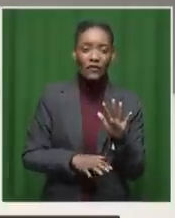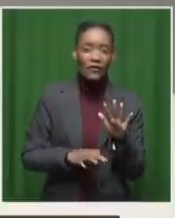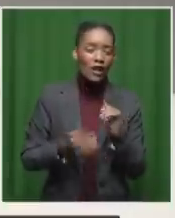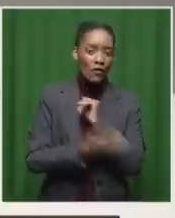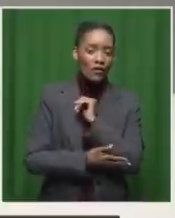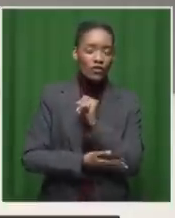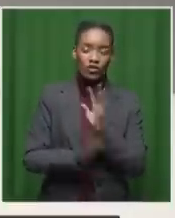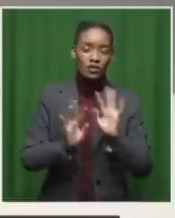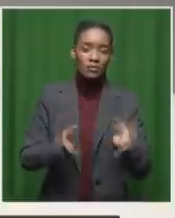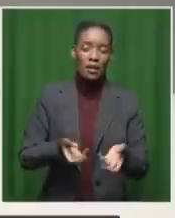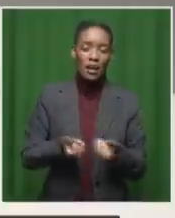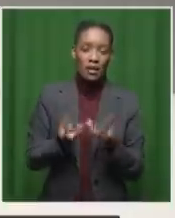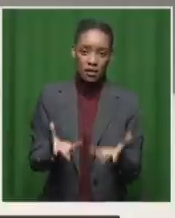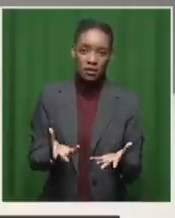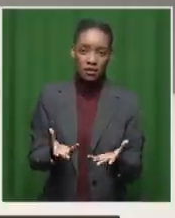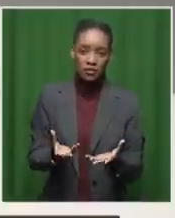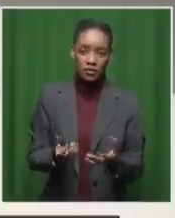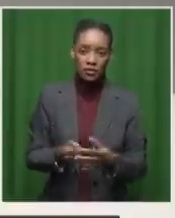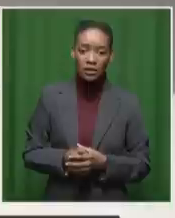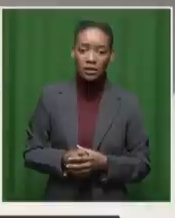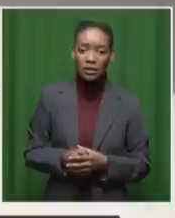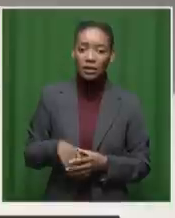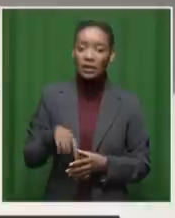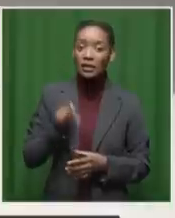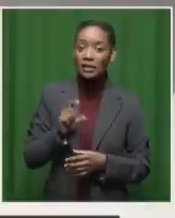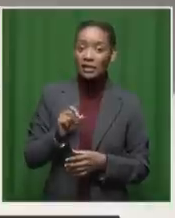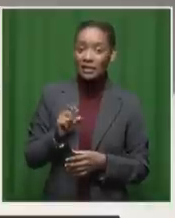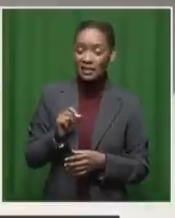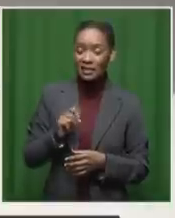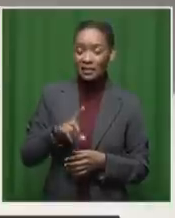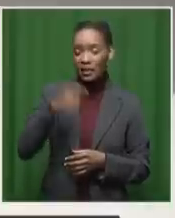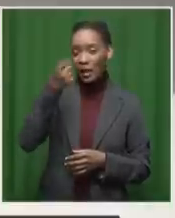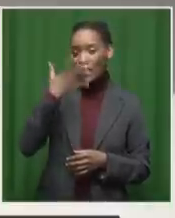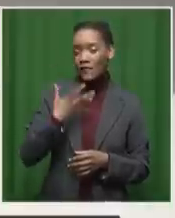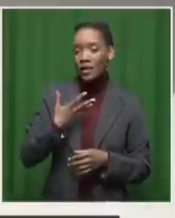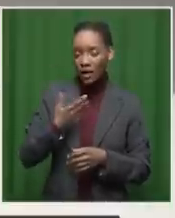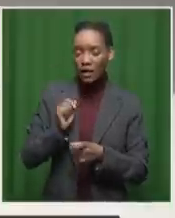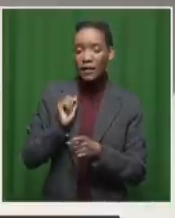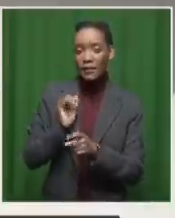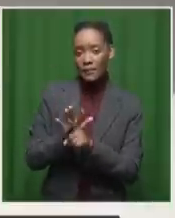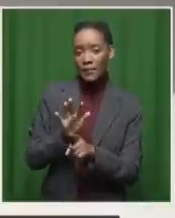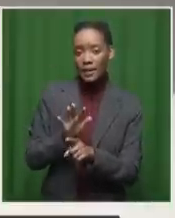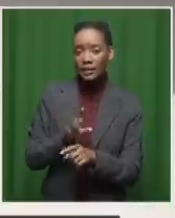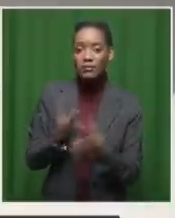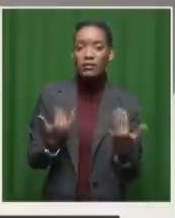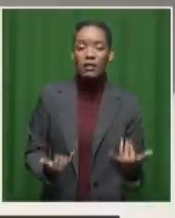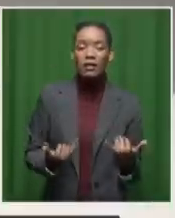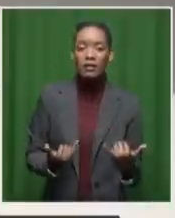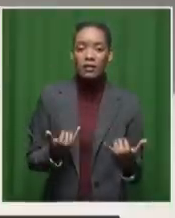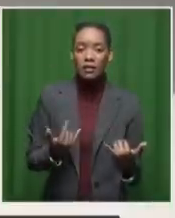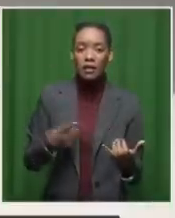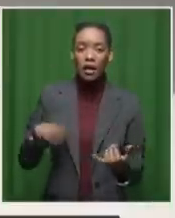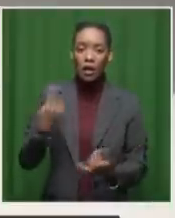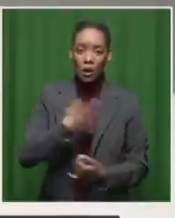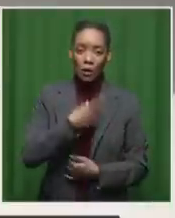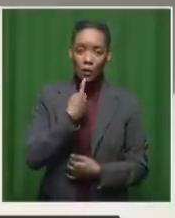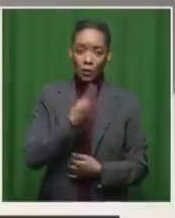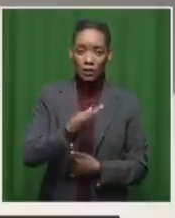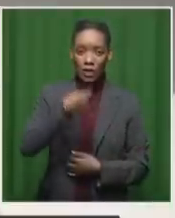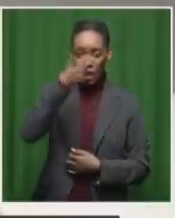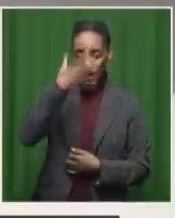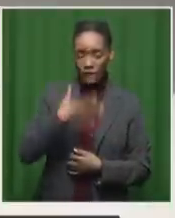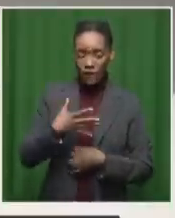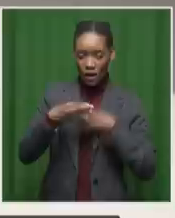granted. And this one cannot have impact in Africa. We say now Africa CDC is leading the